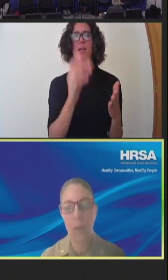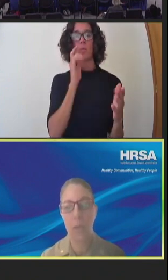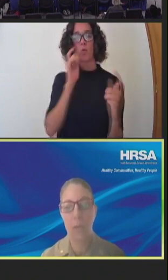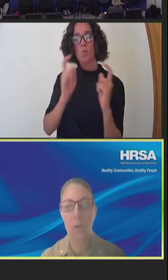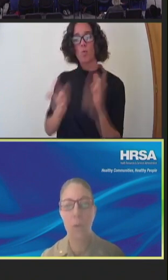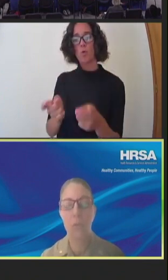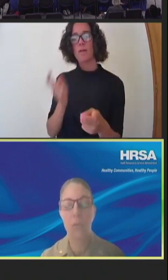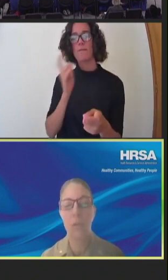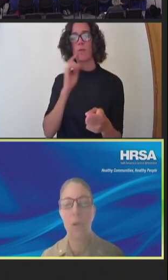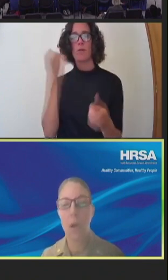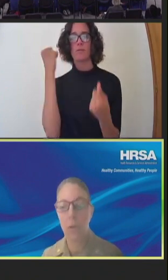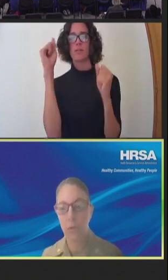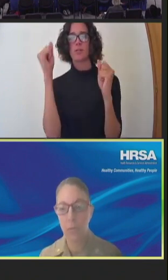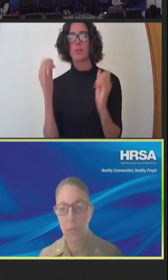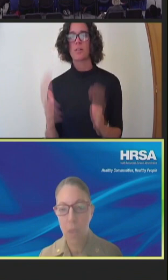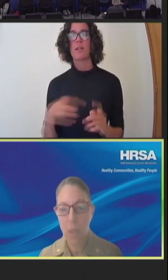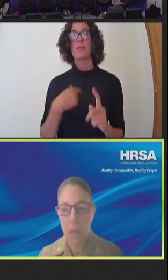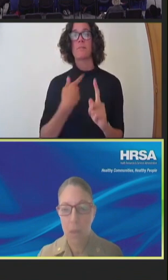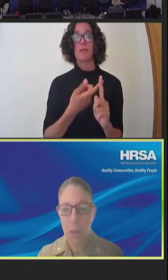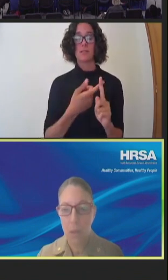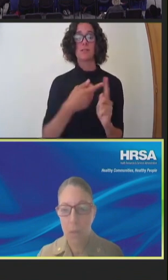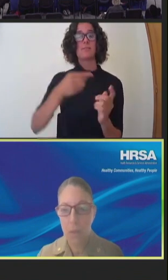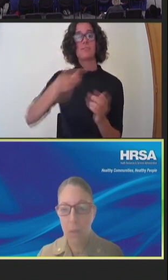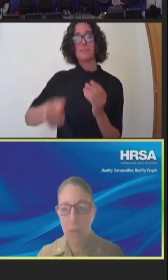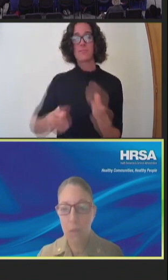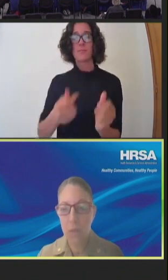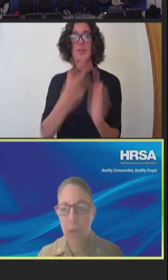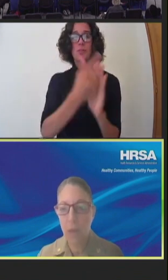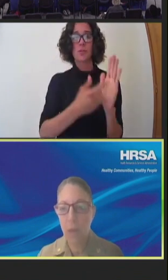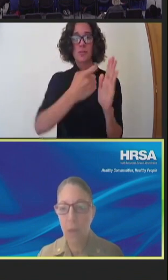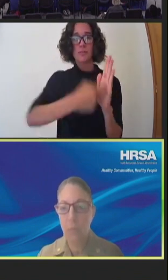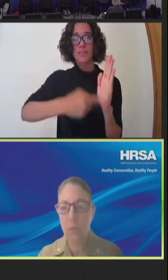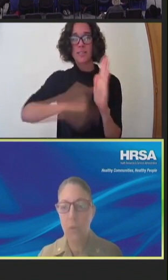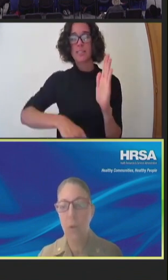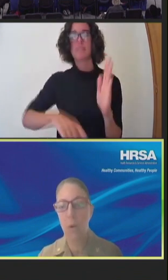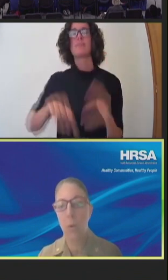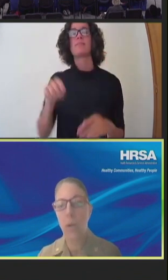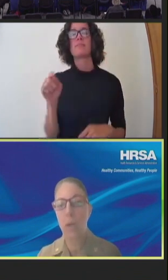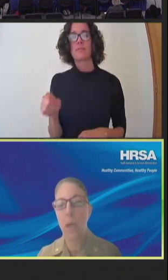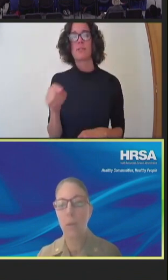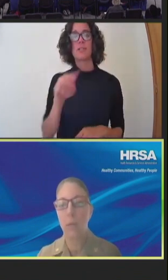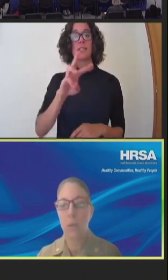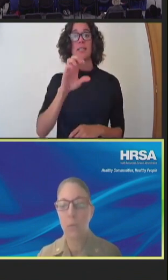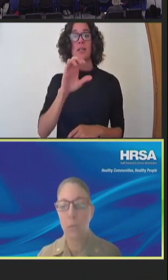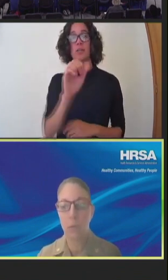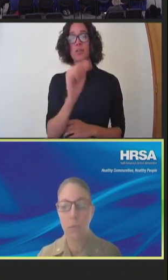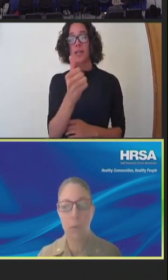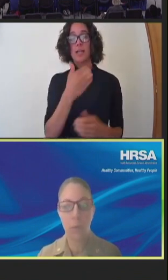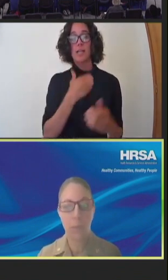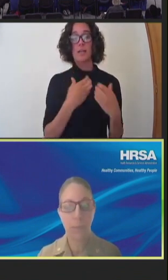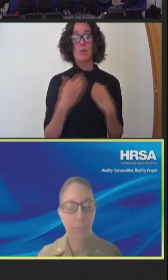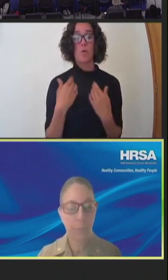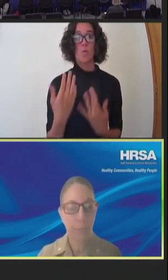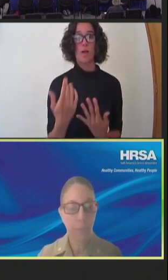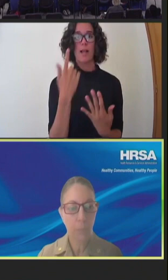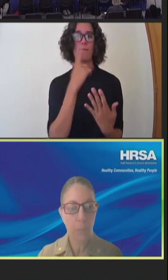to pay the attorney's fees and costs. There were 610 claims are awaiting activation for review.